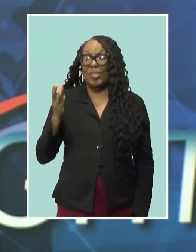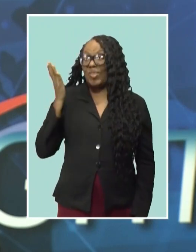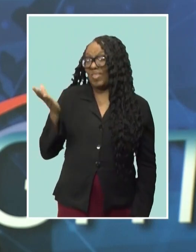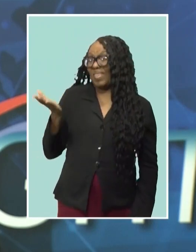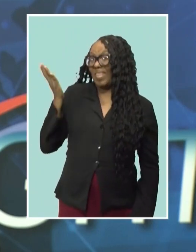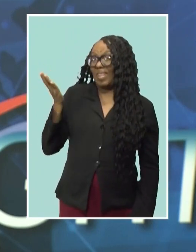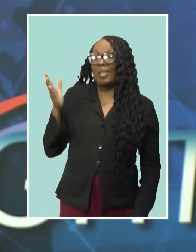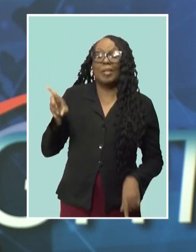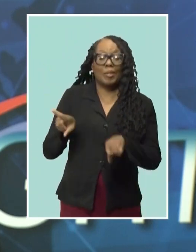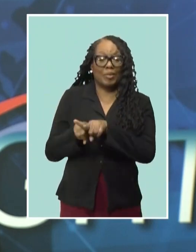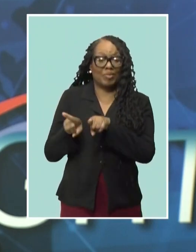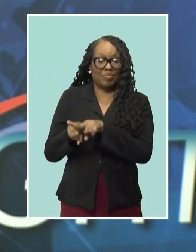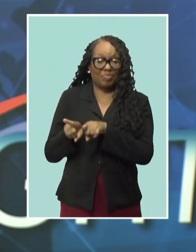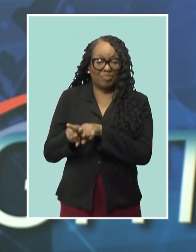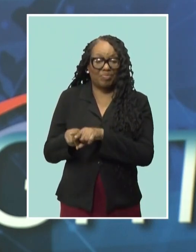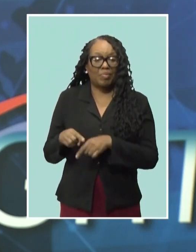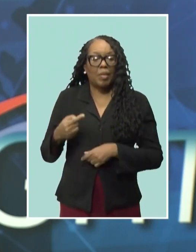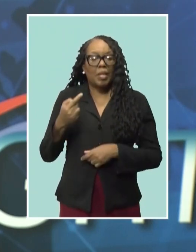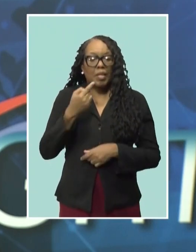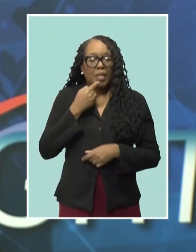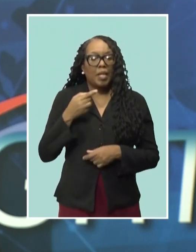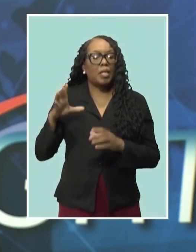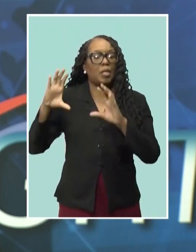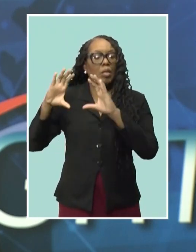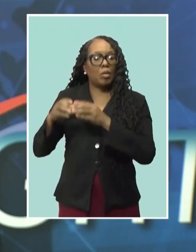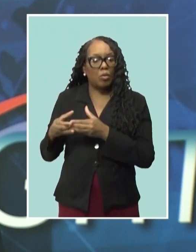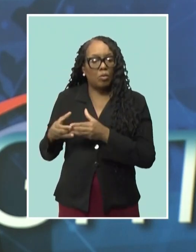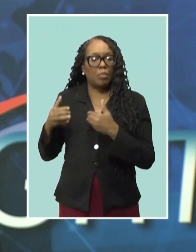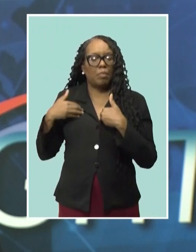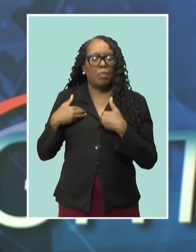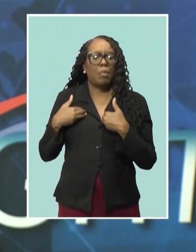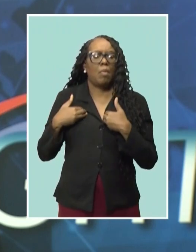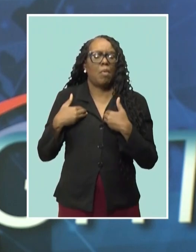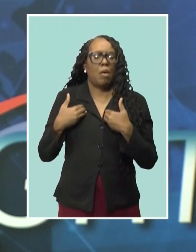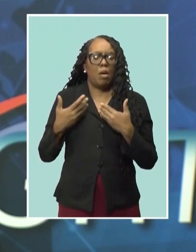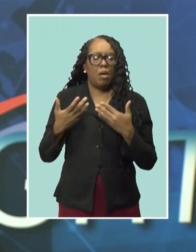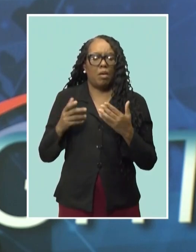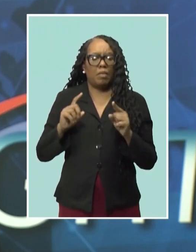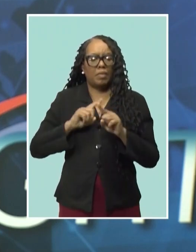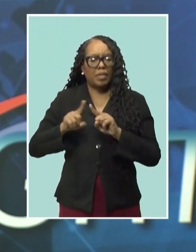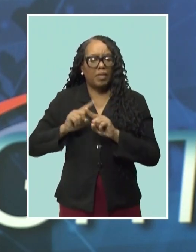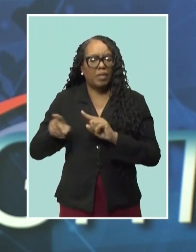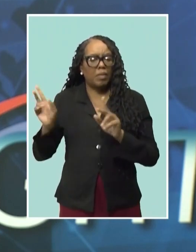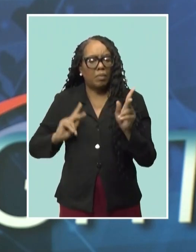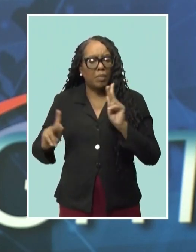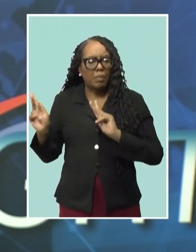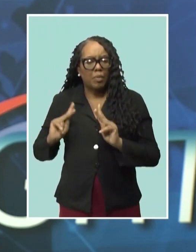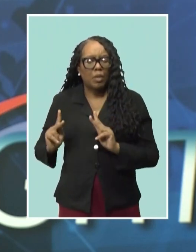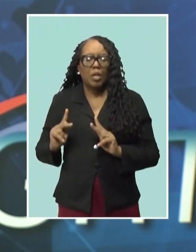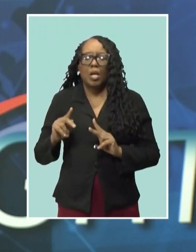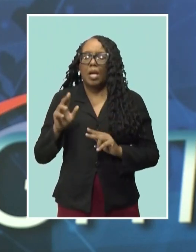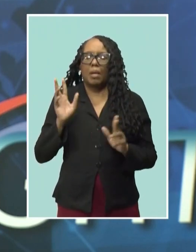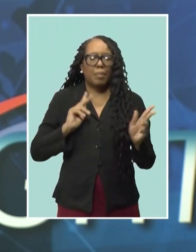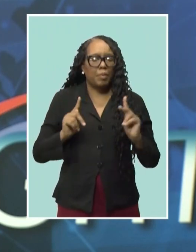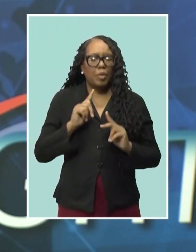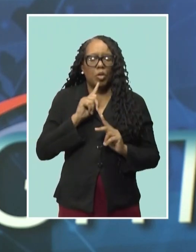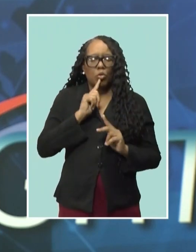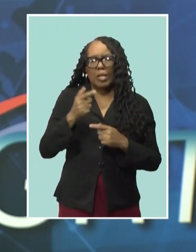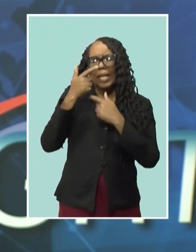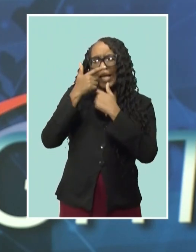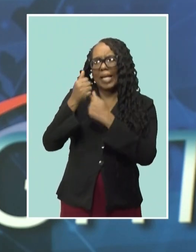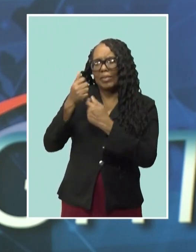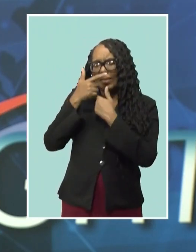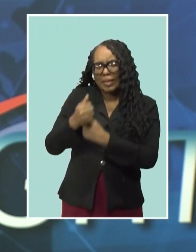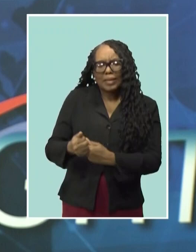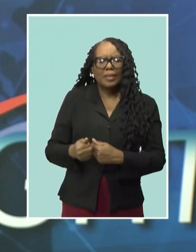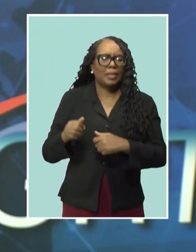Tourism Marketing Inc.'s new Chief Executive Officer, Andrea Franklin. She stressed that the contingent comprising local cruise and